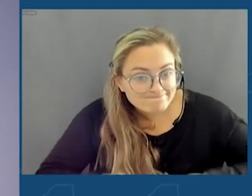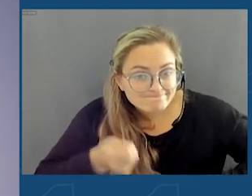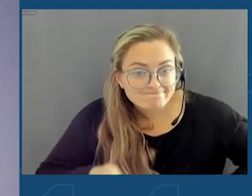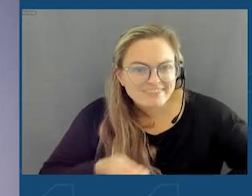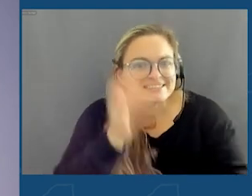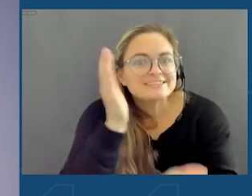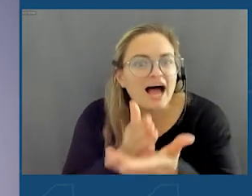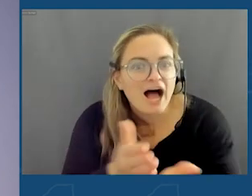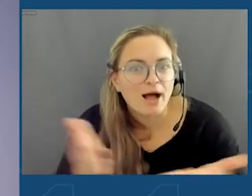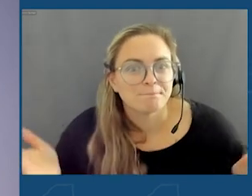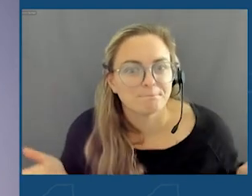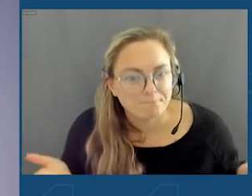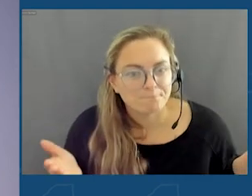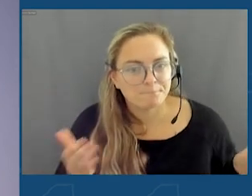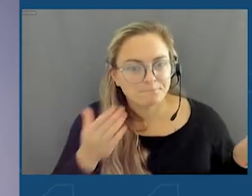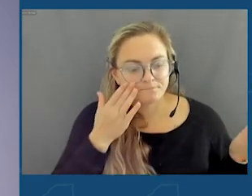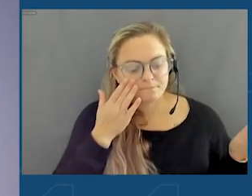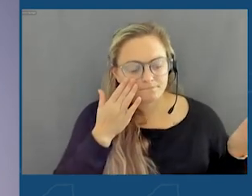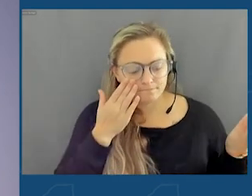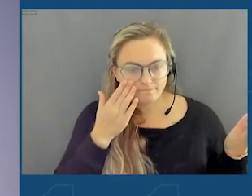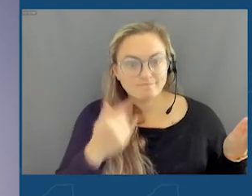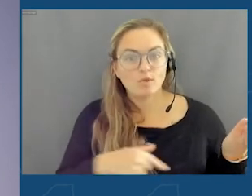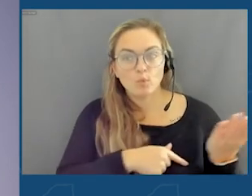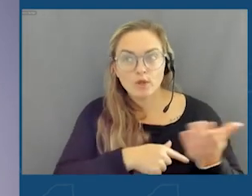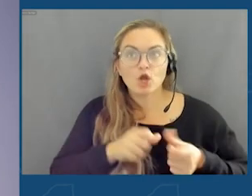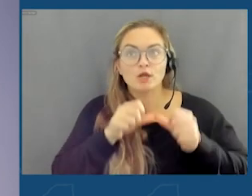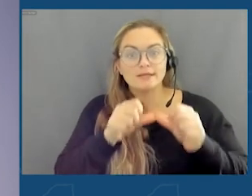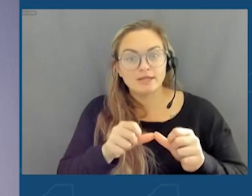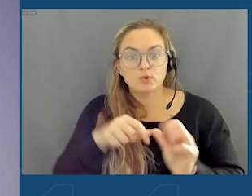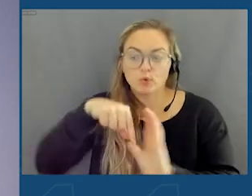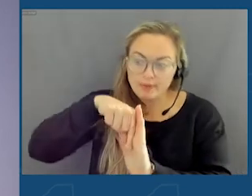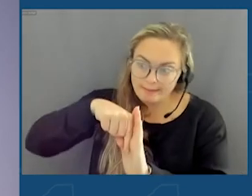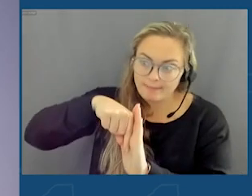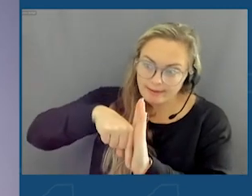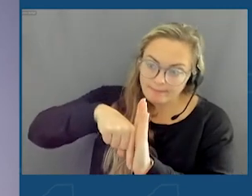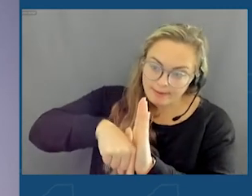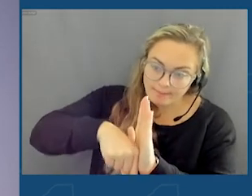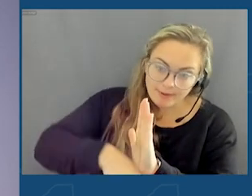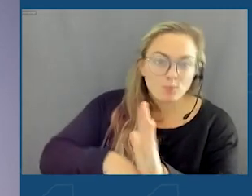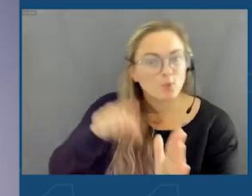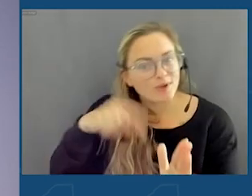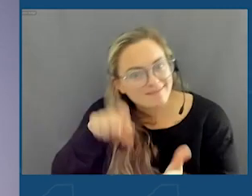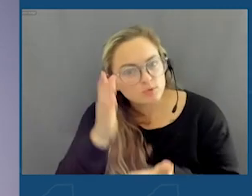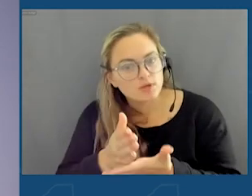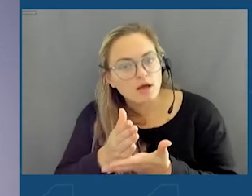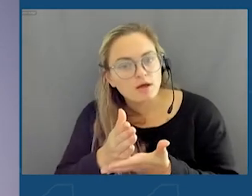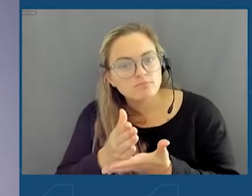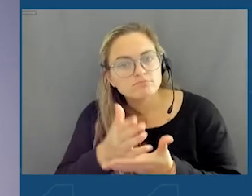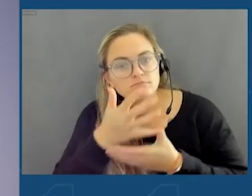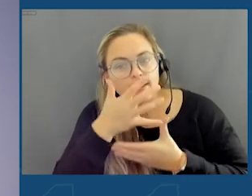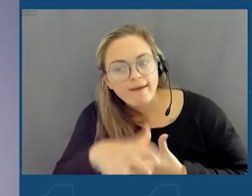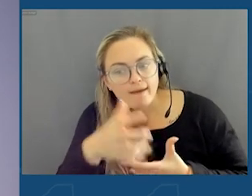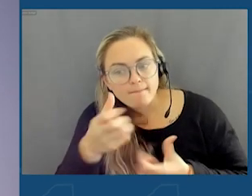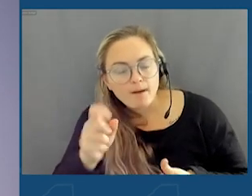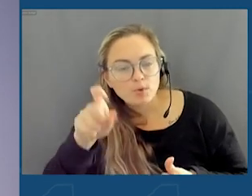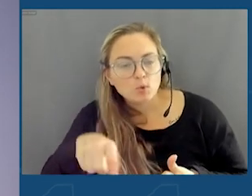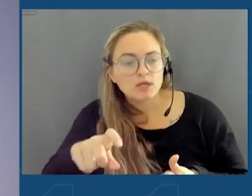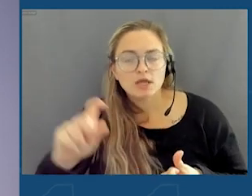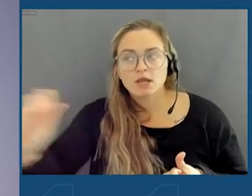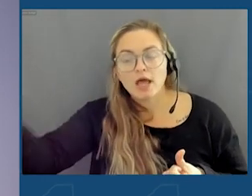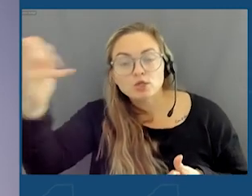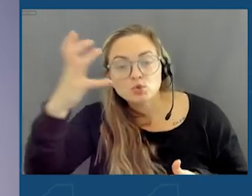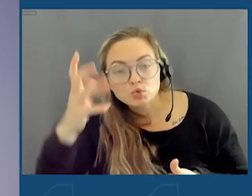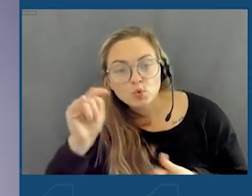because of fossil fuels. We need to stop digging a deeper hole. We need to get people heat pumps and solar panels